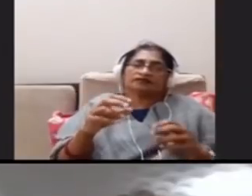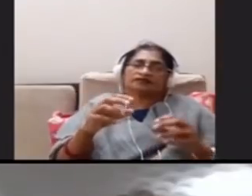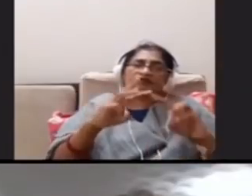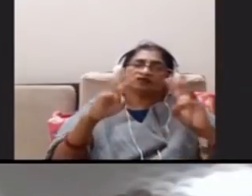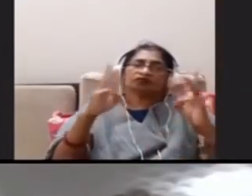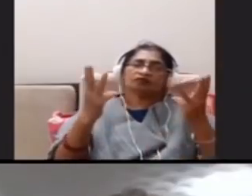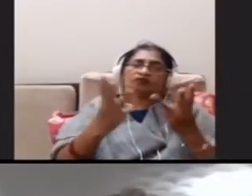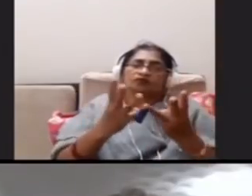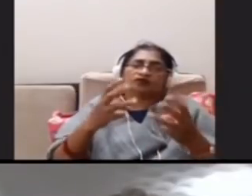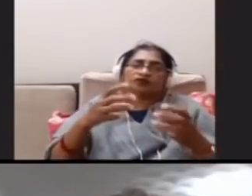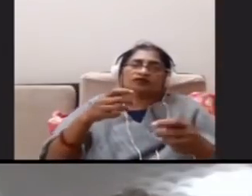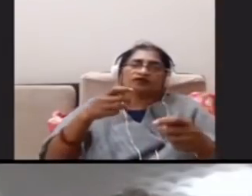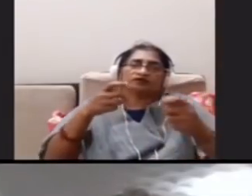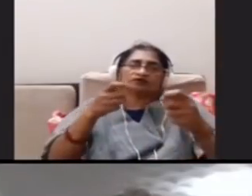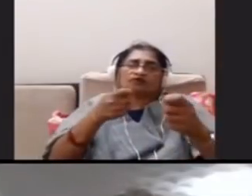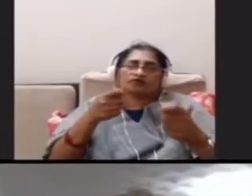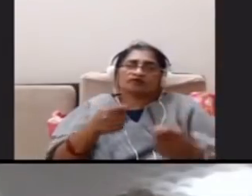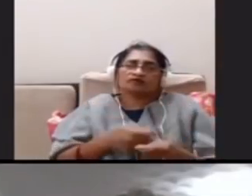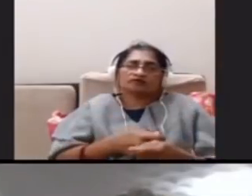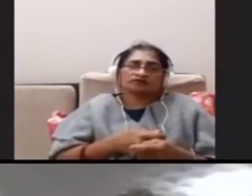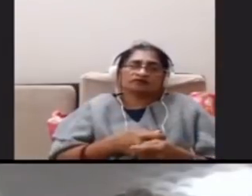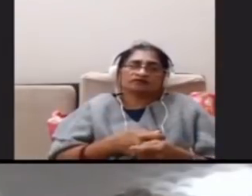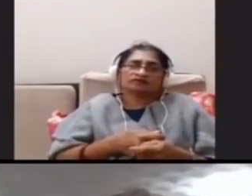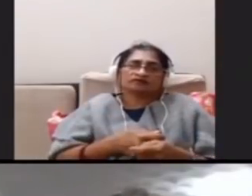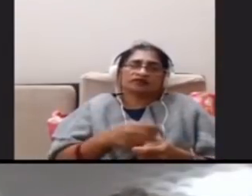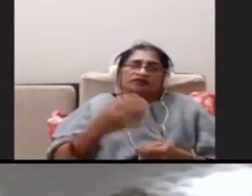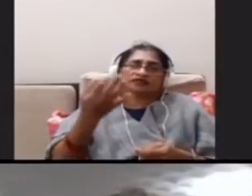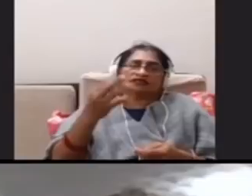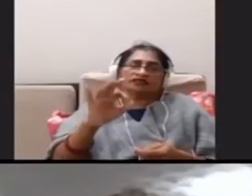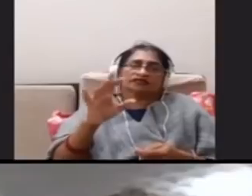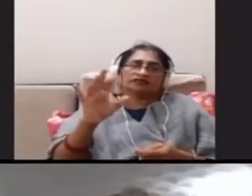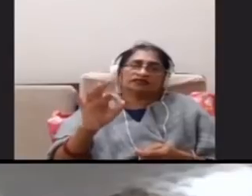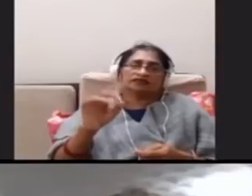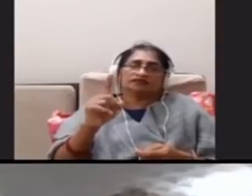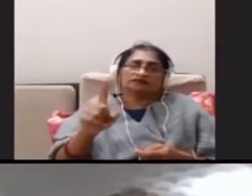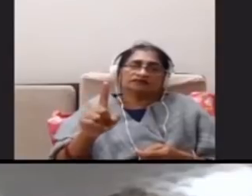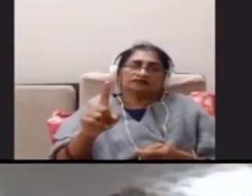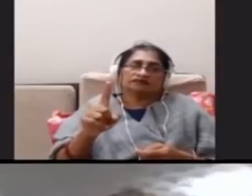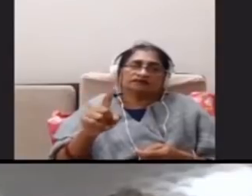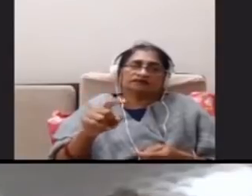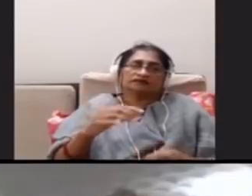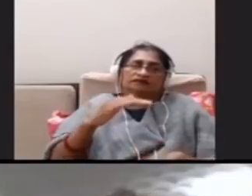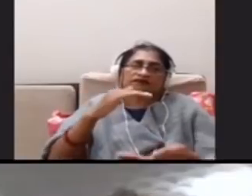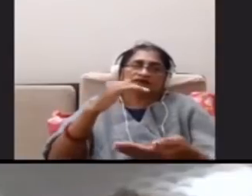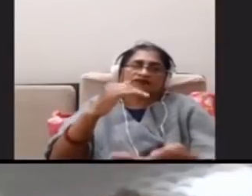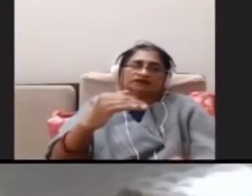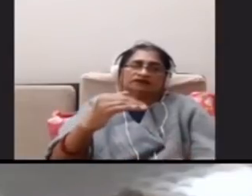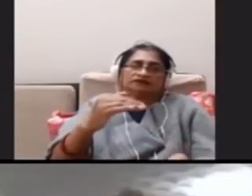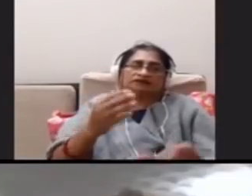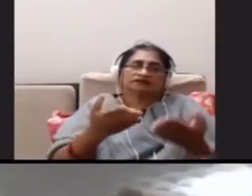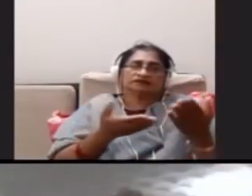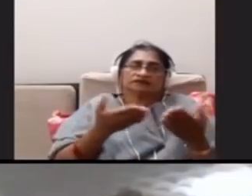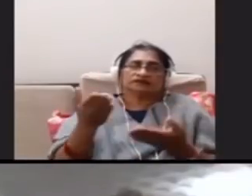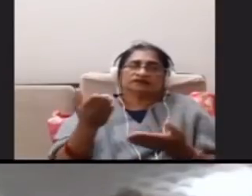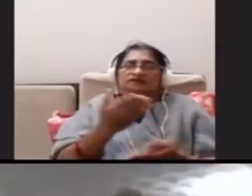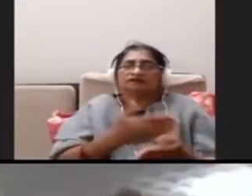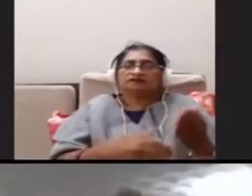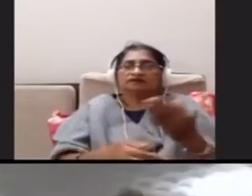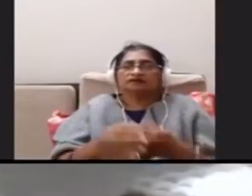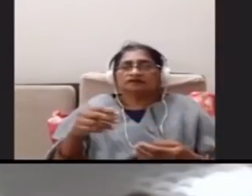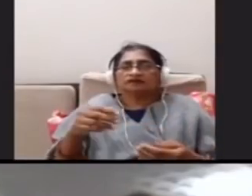in love with a nurse. In 1991, Peter was awarded an MBE for services to disability sport.